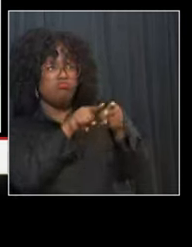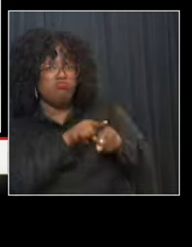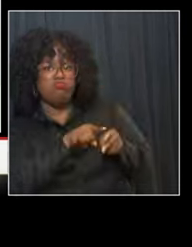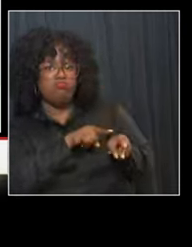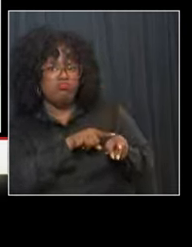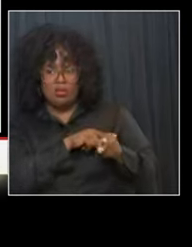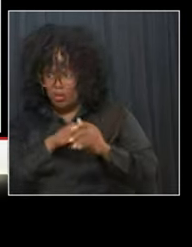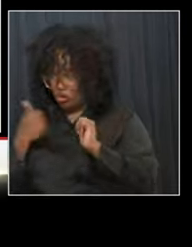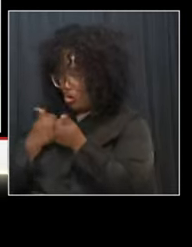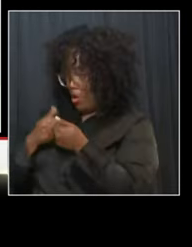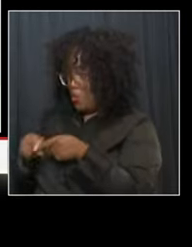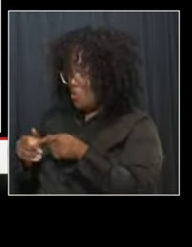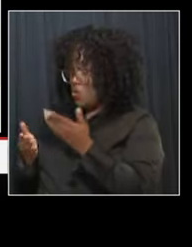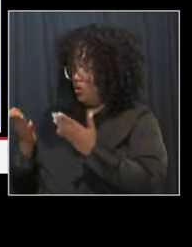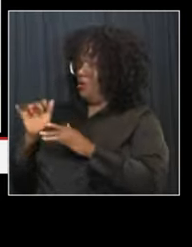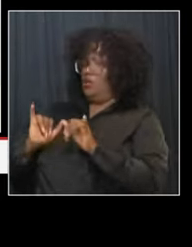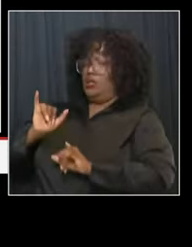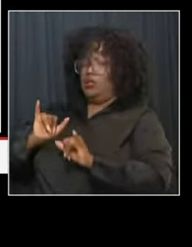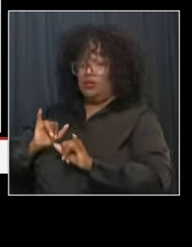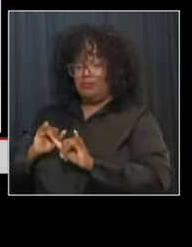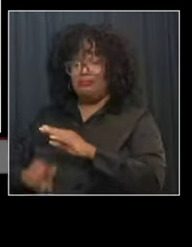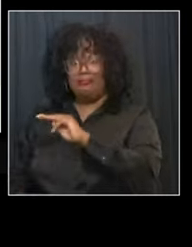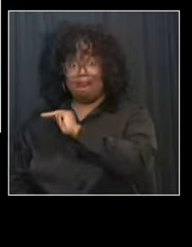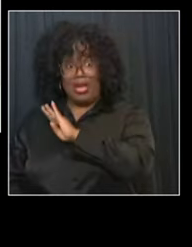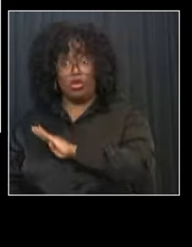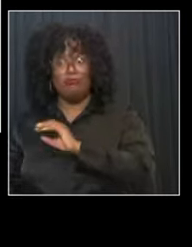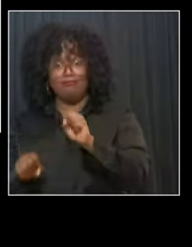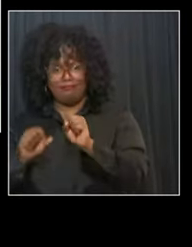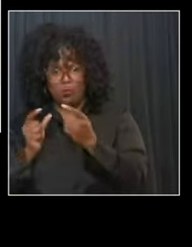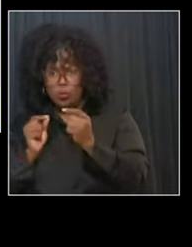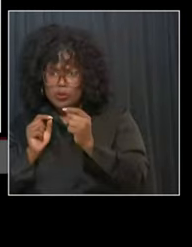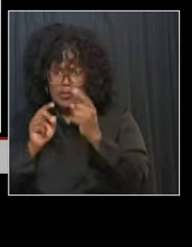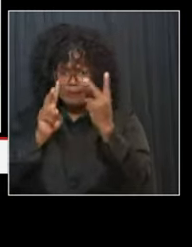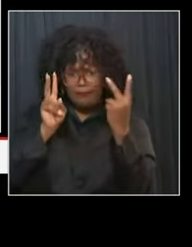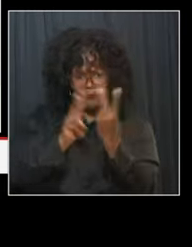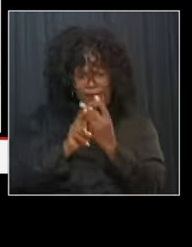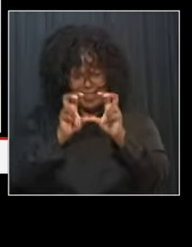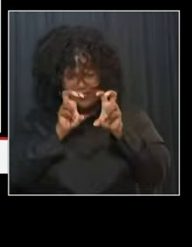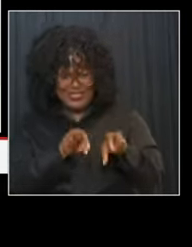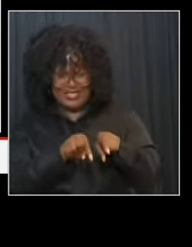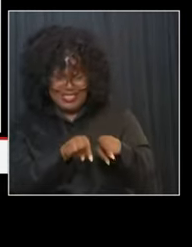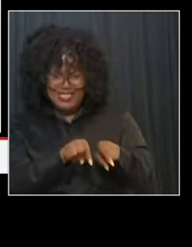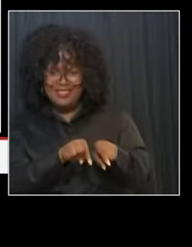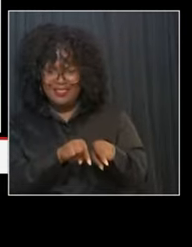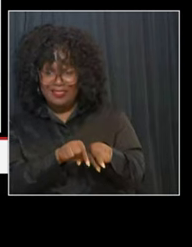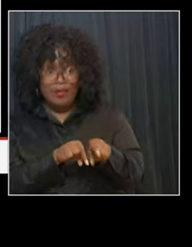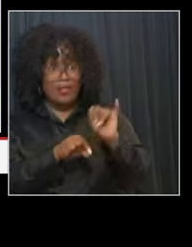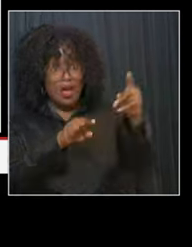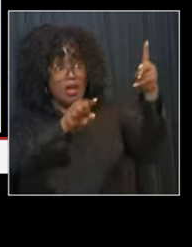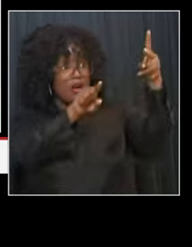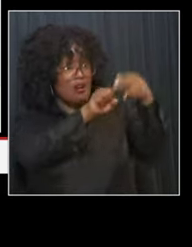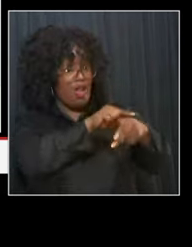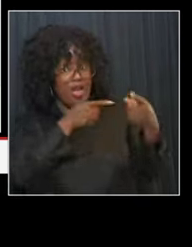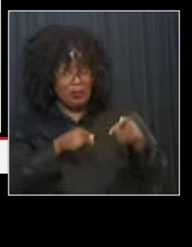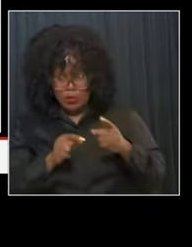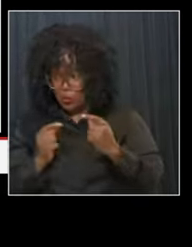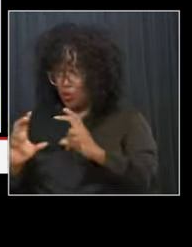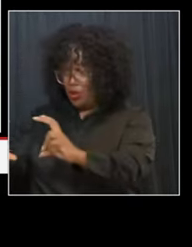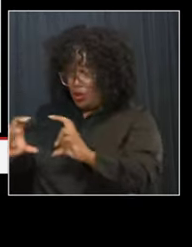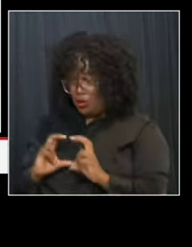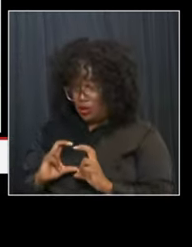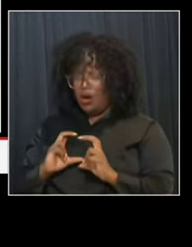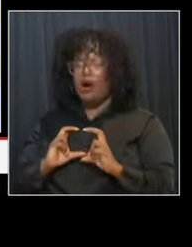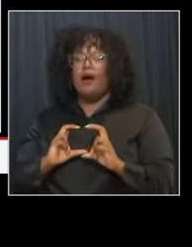significant investments before having to deal with the challenge of right-sizing the budget. The list of